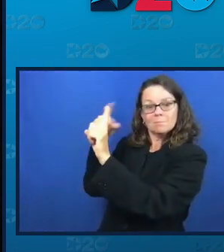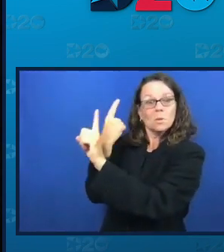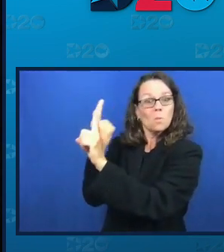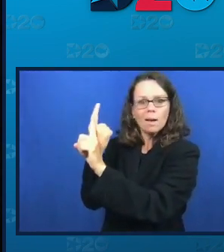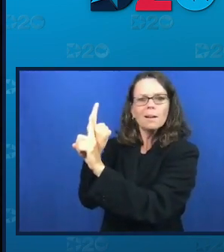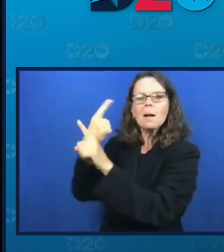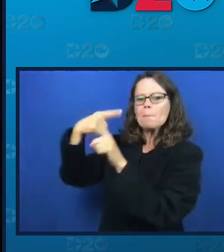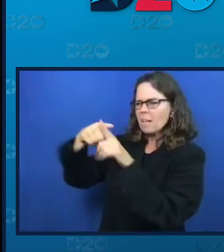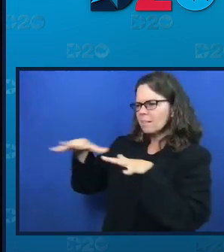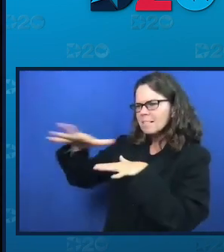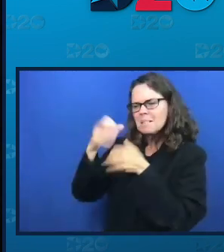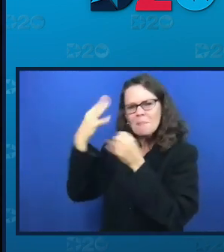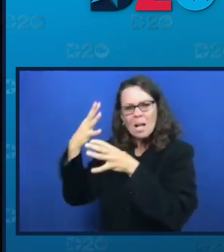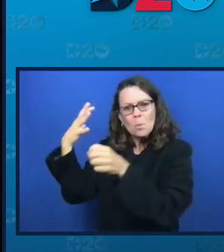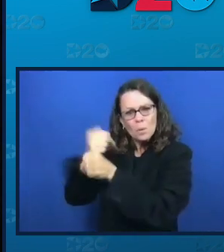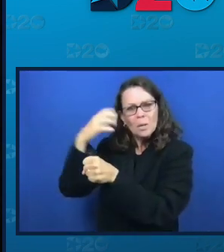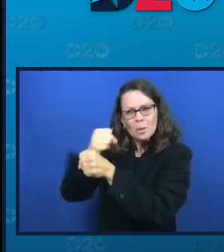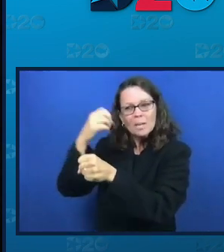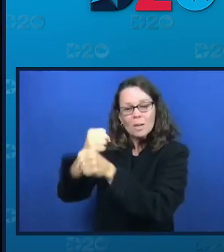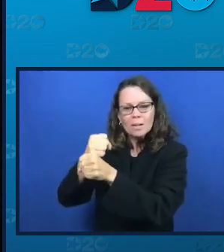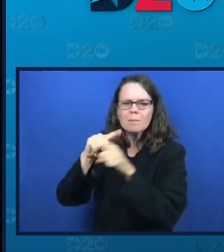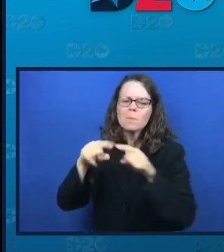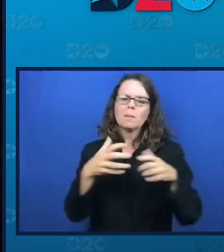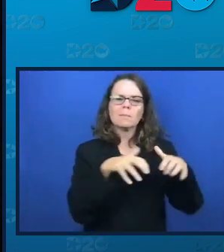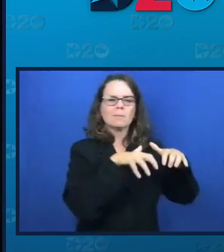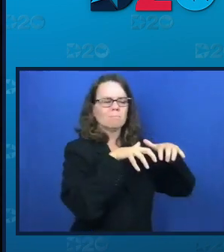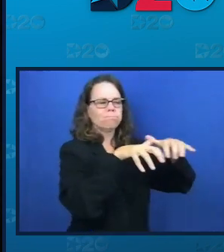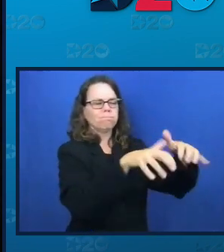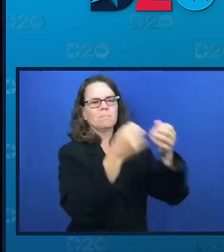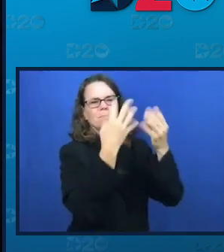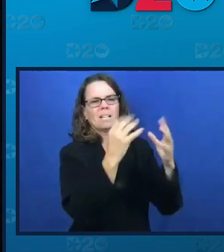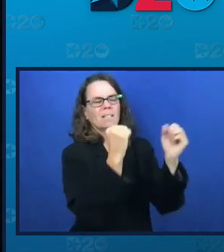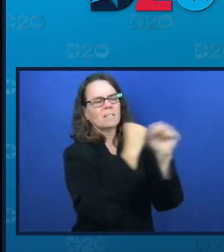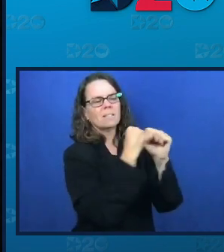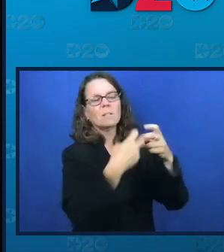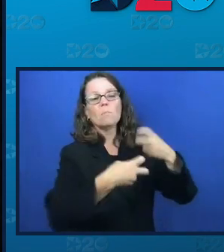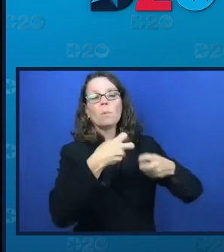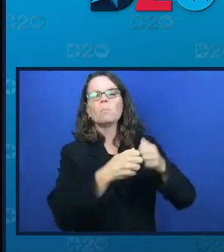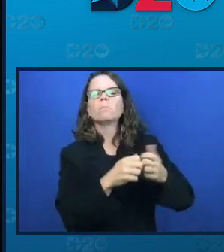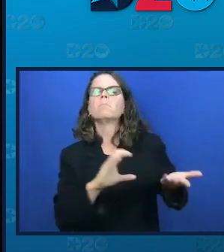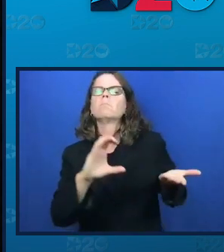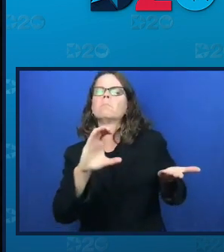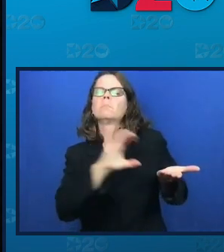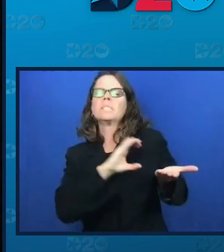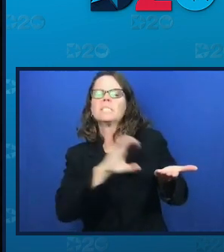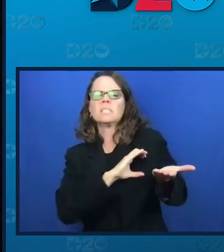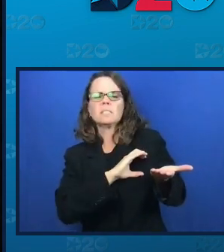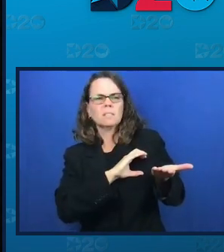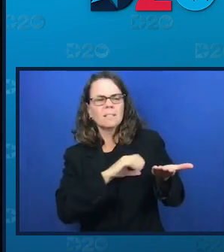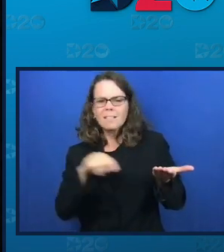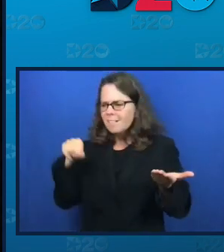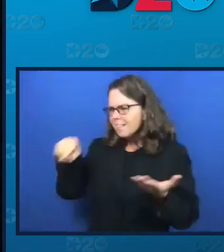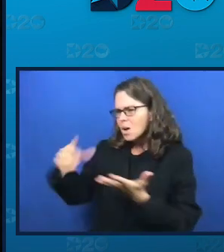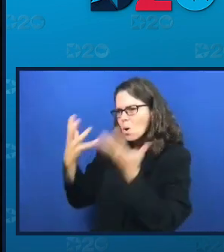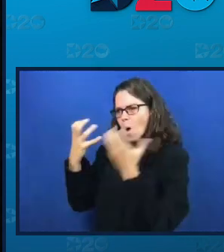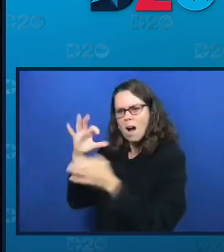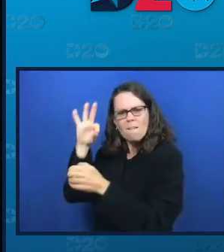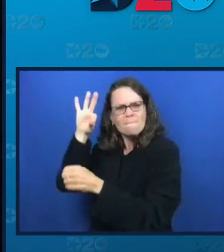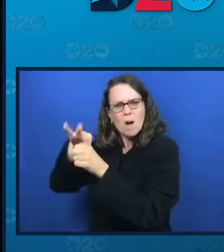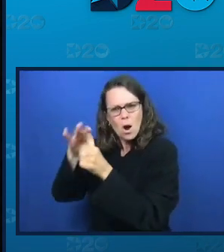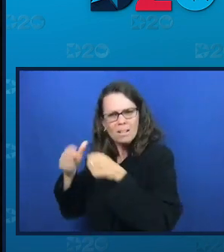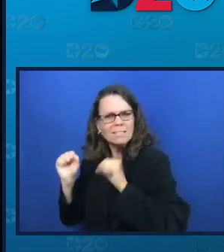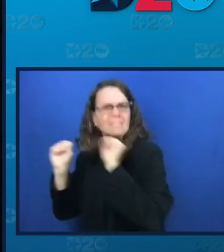brutality and fighting for our voting rights. And so we best honor him by continuing to fight the good fights that he